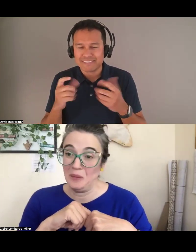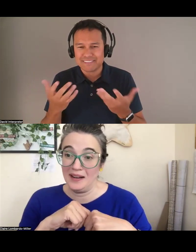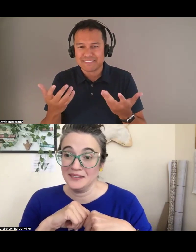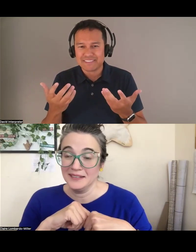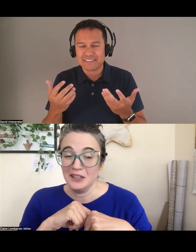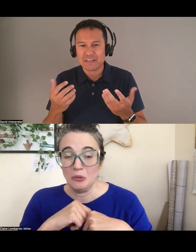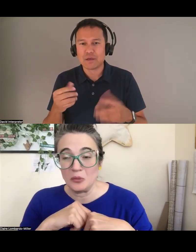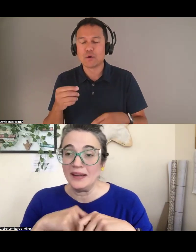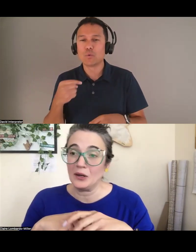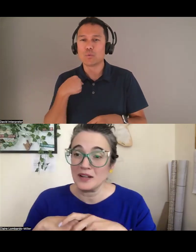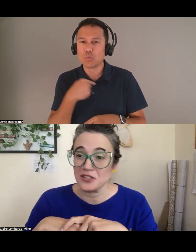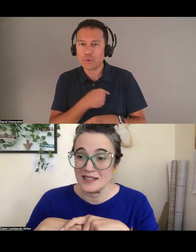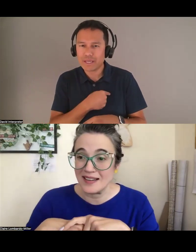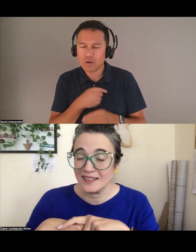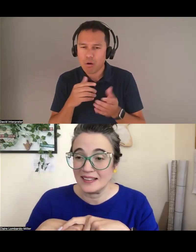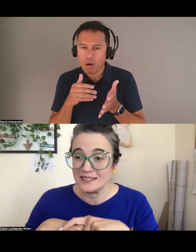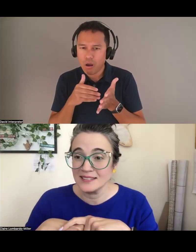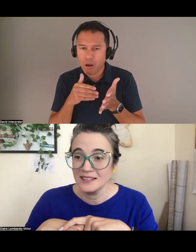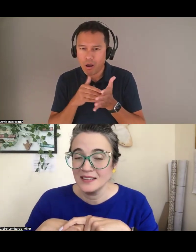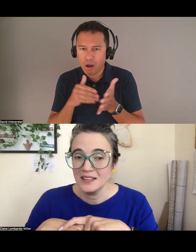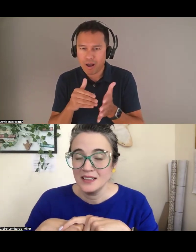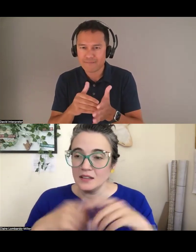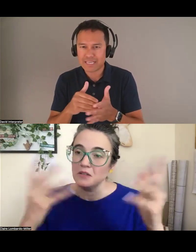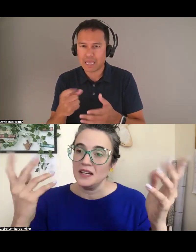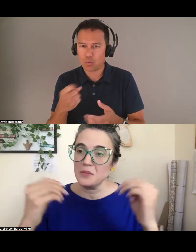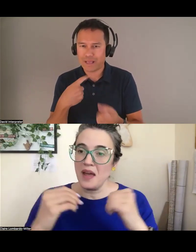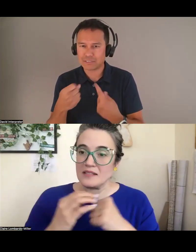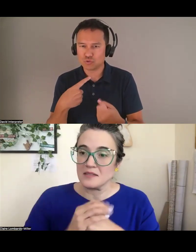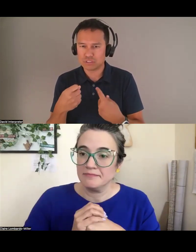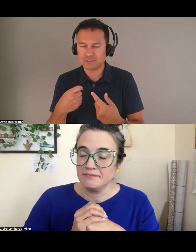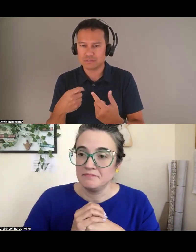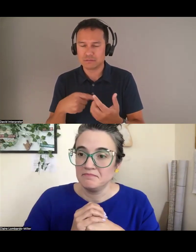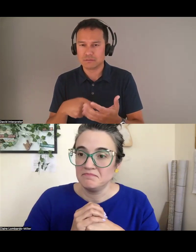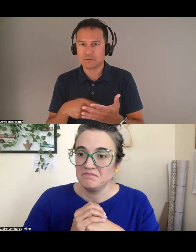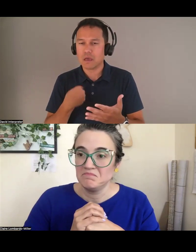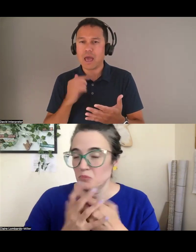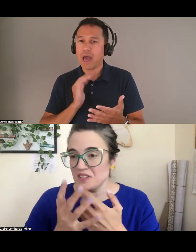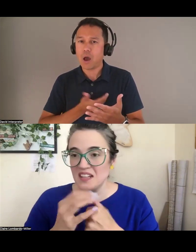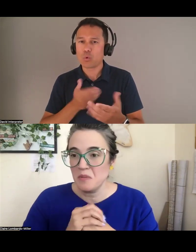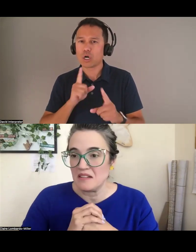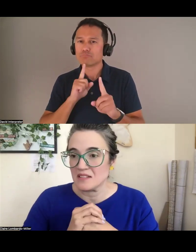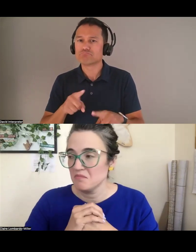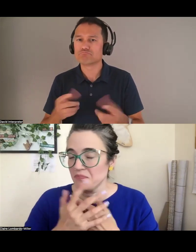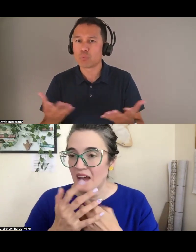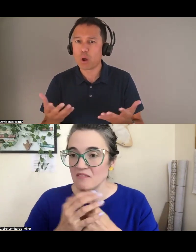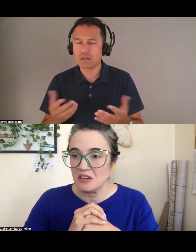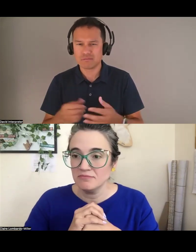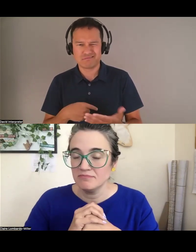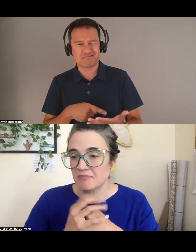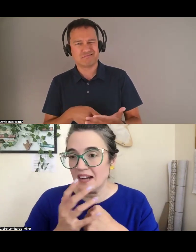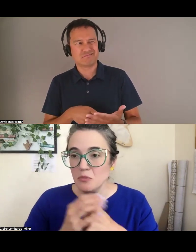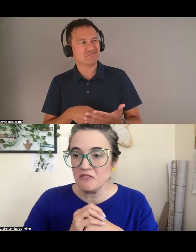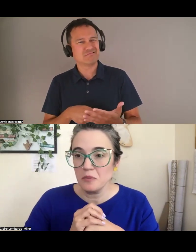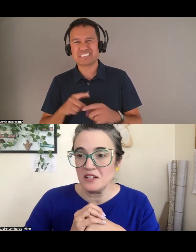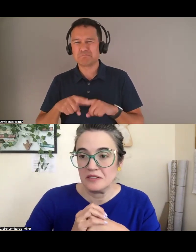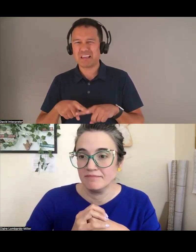think about when we get questions like these? It depends. We say it depends. I don't know.